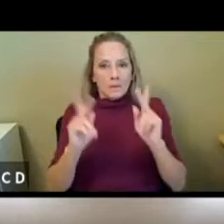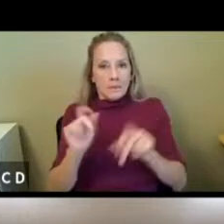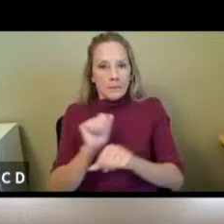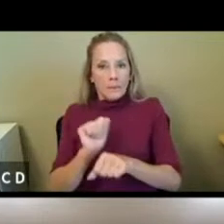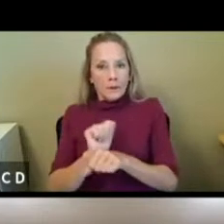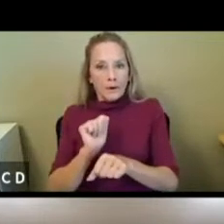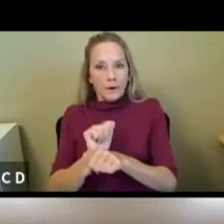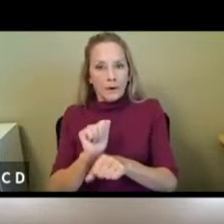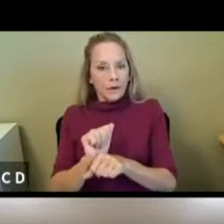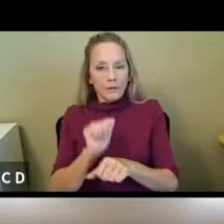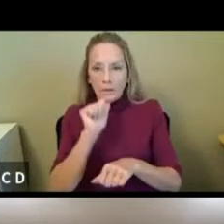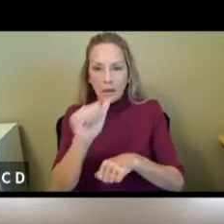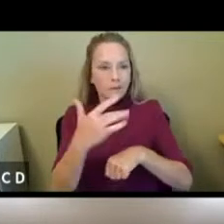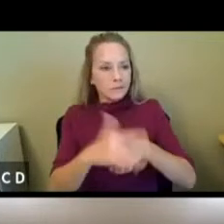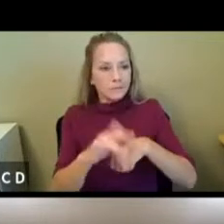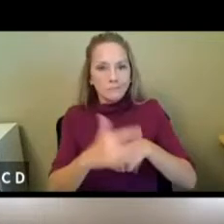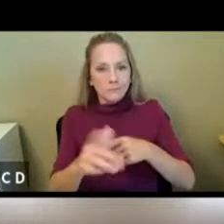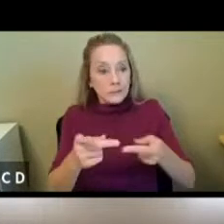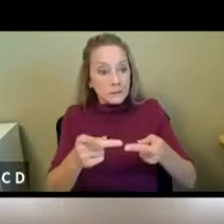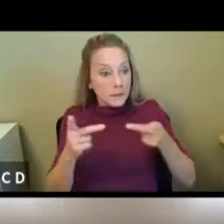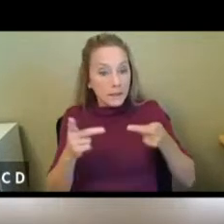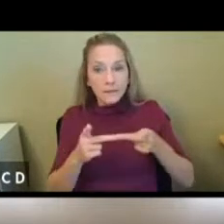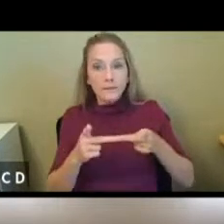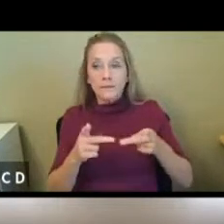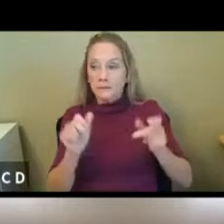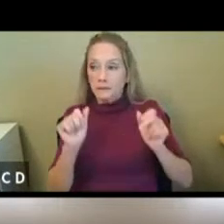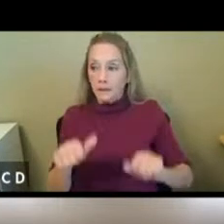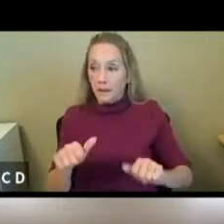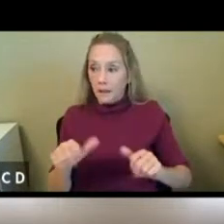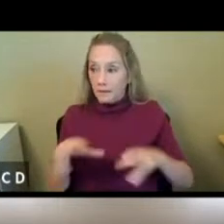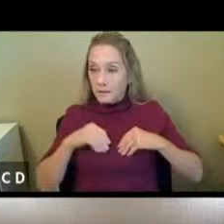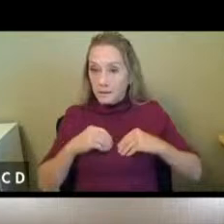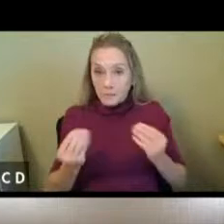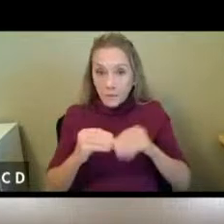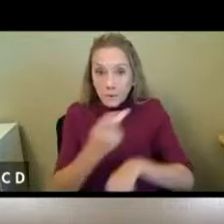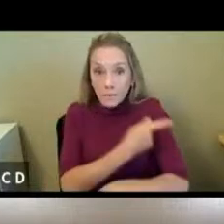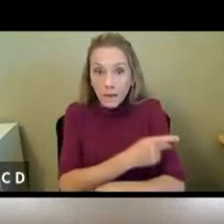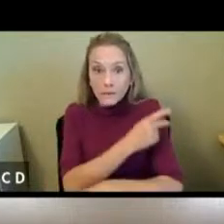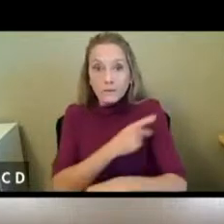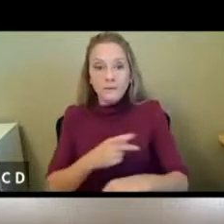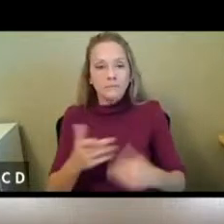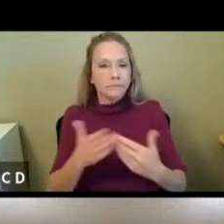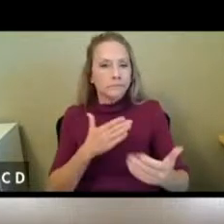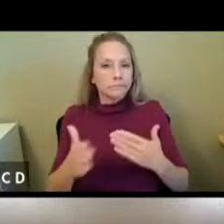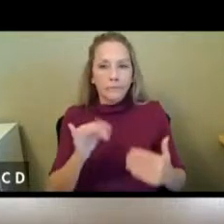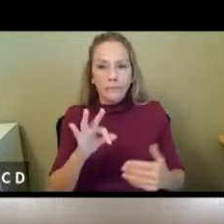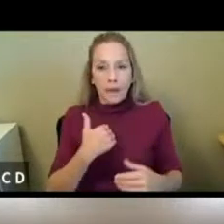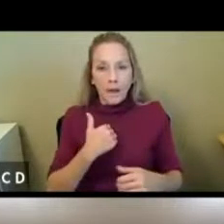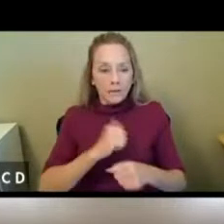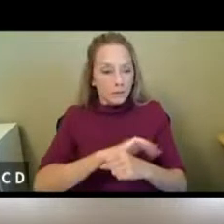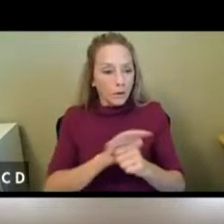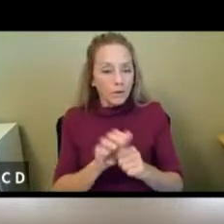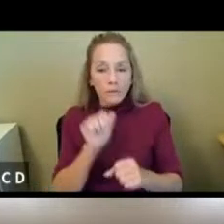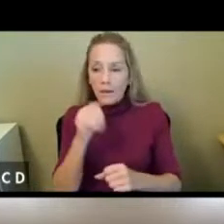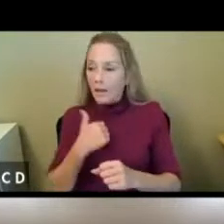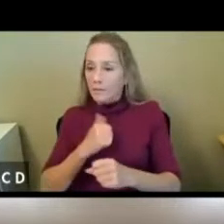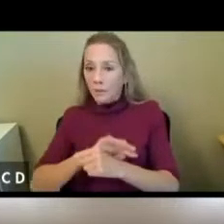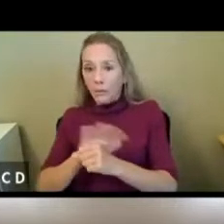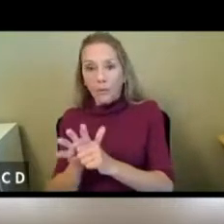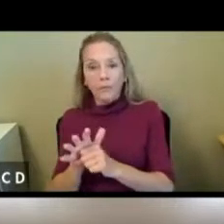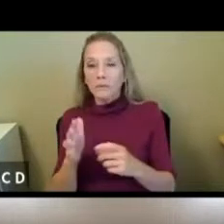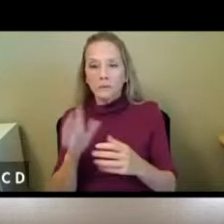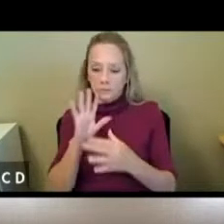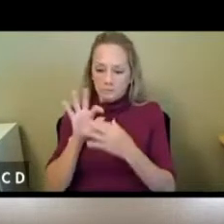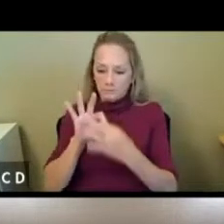space issue when it comes to being able to house more patients, whether they have COVID-19 or they don't. There's a lot of challenges related